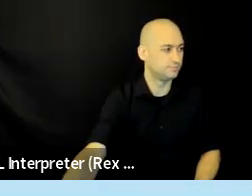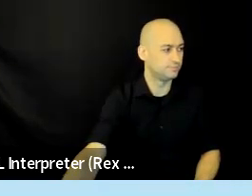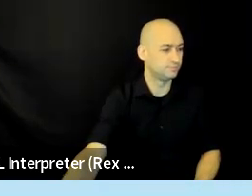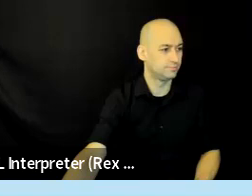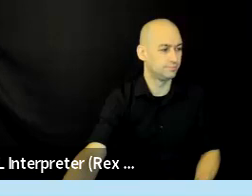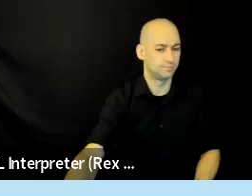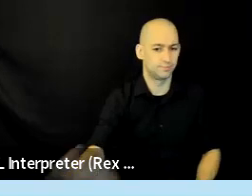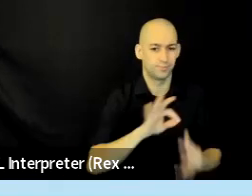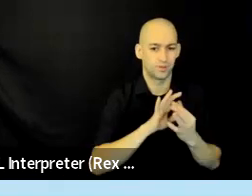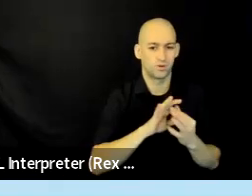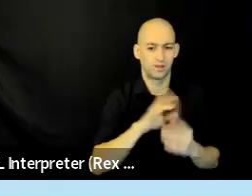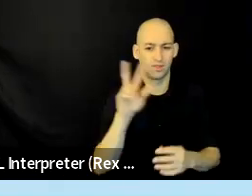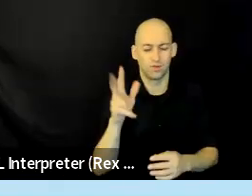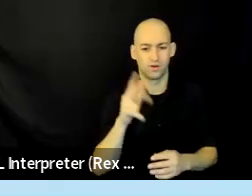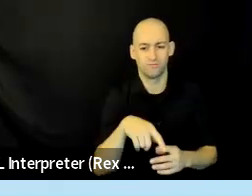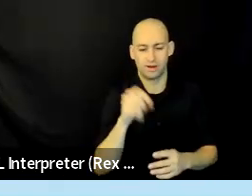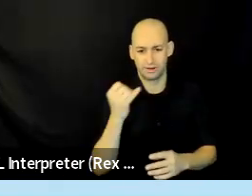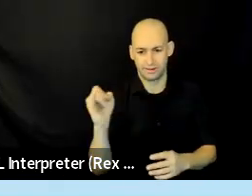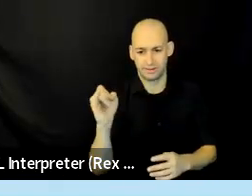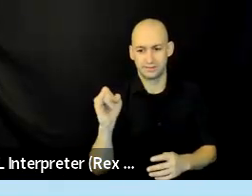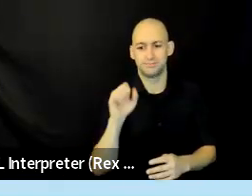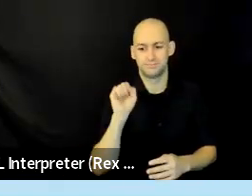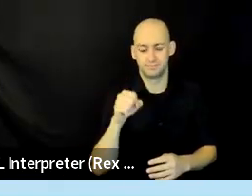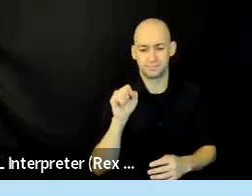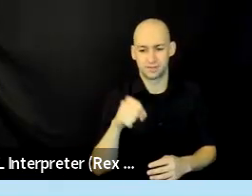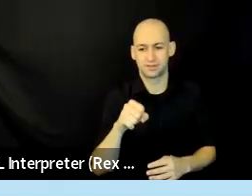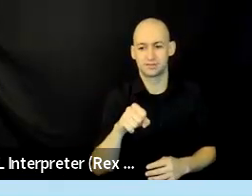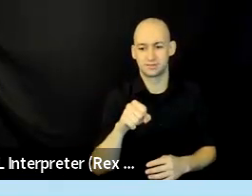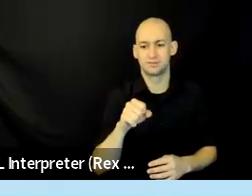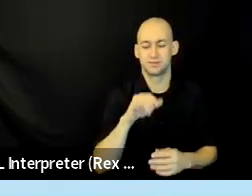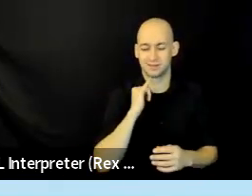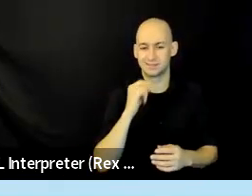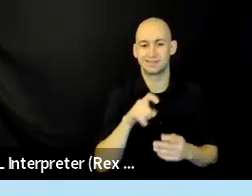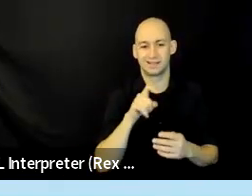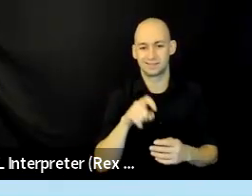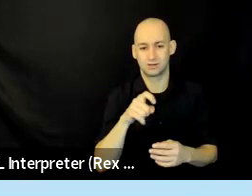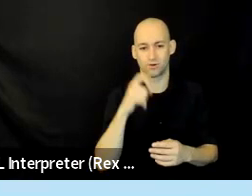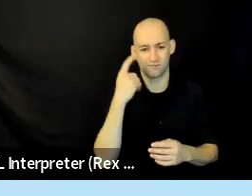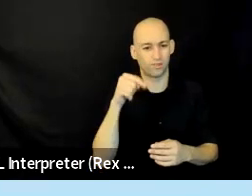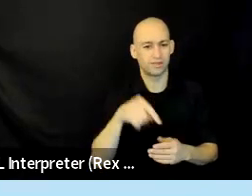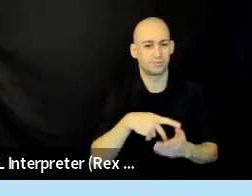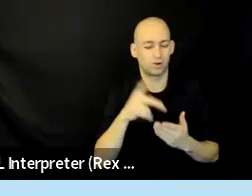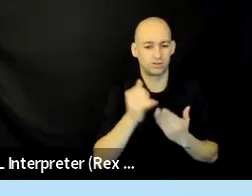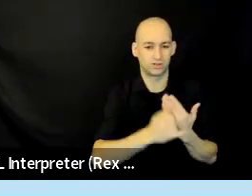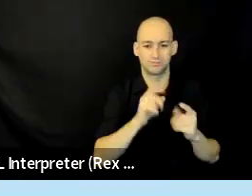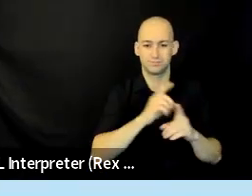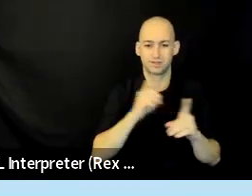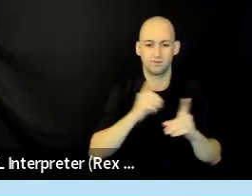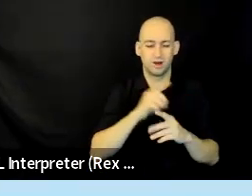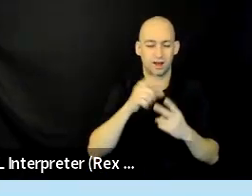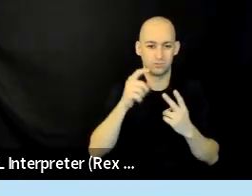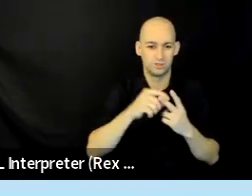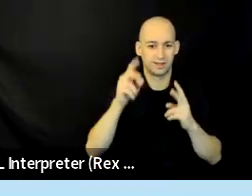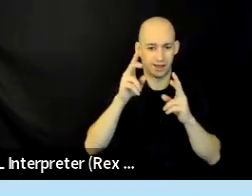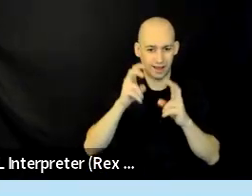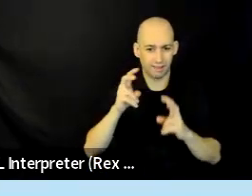Related to the third finding, yes, the property sought to be condemned is necessary for the proposed project. Various options were analyzed